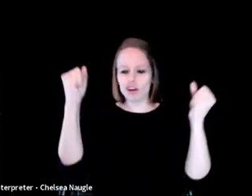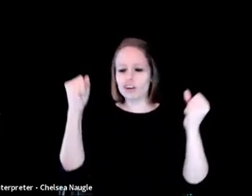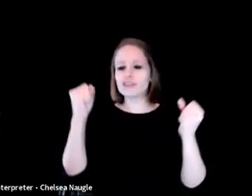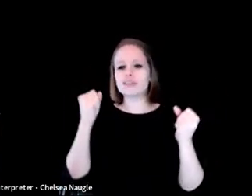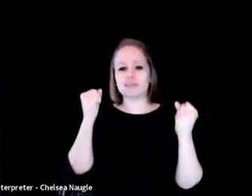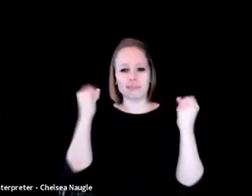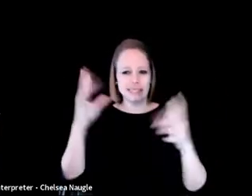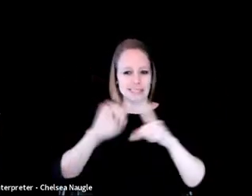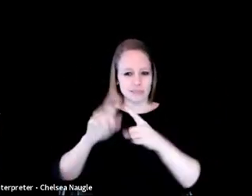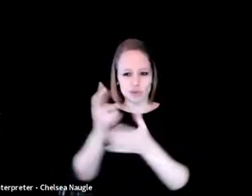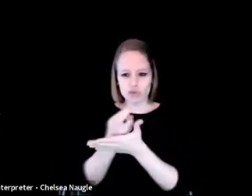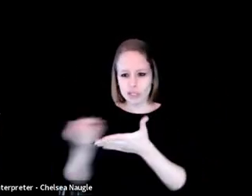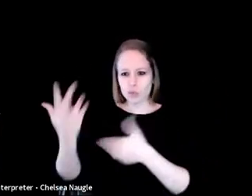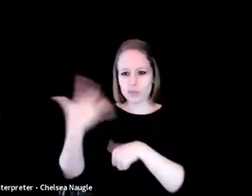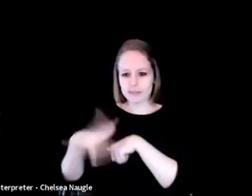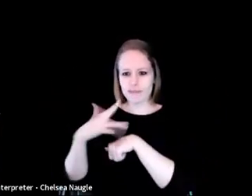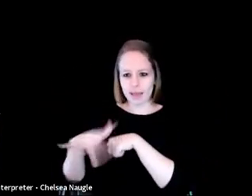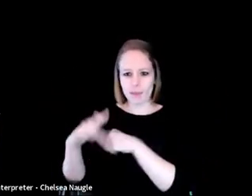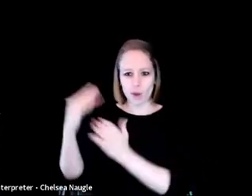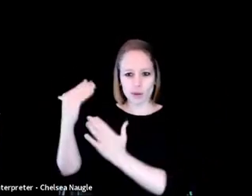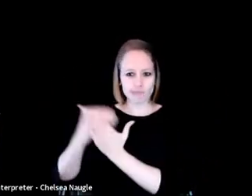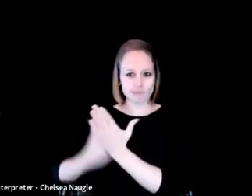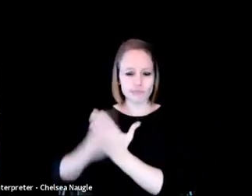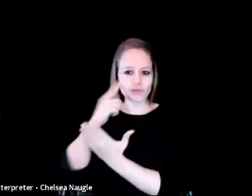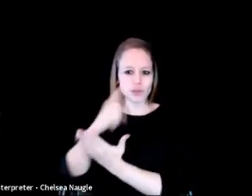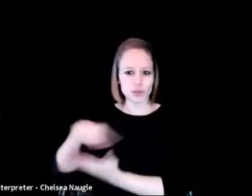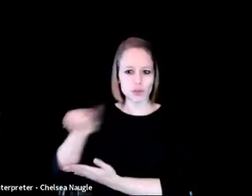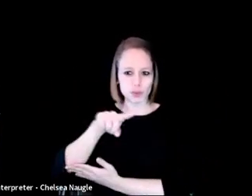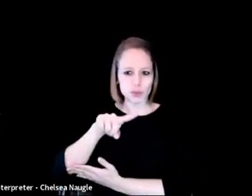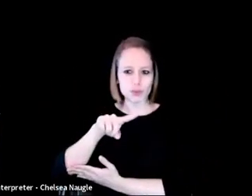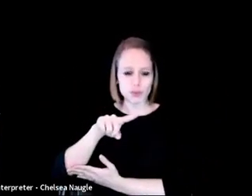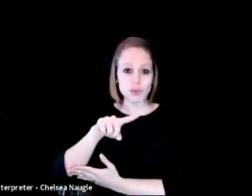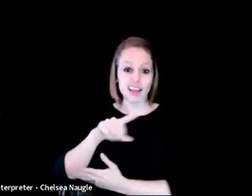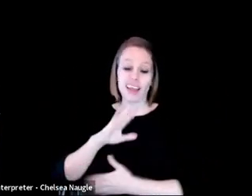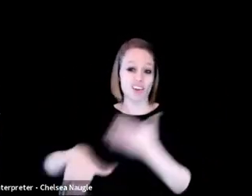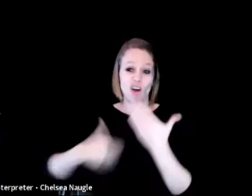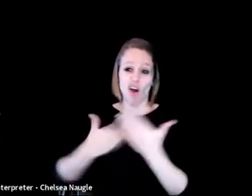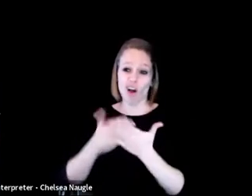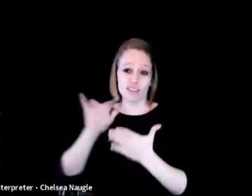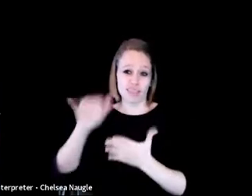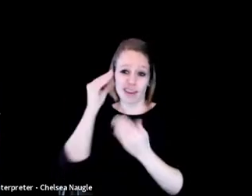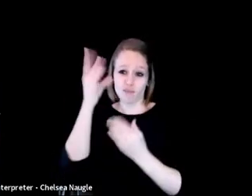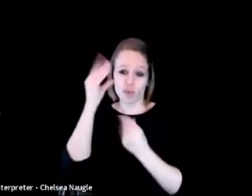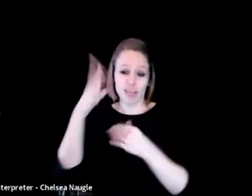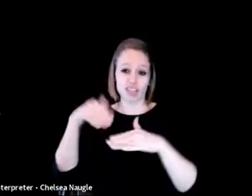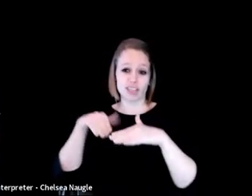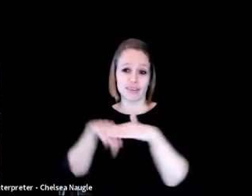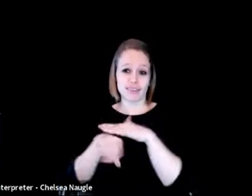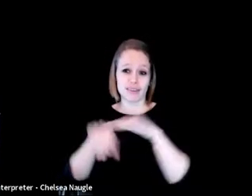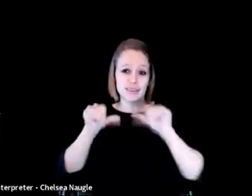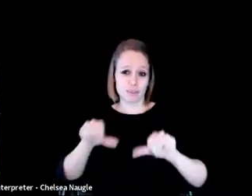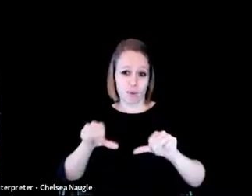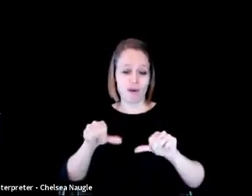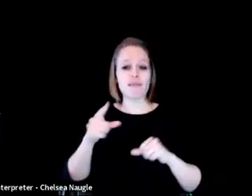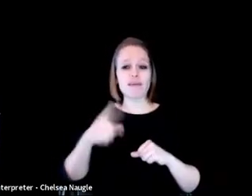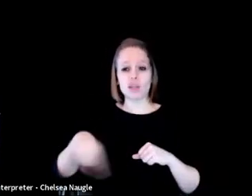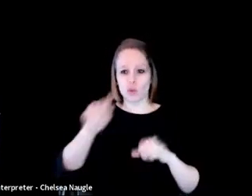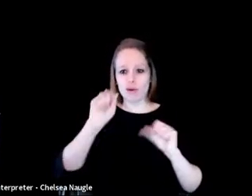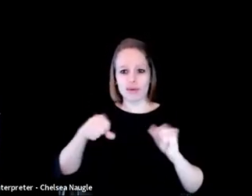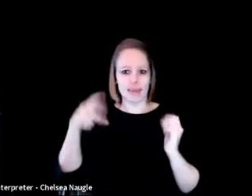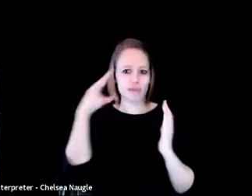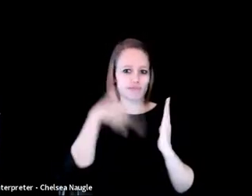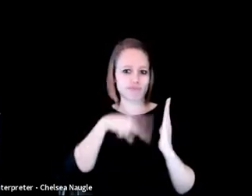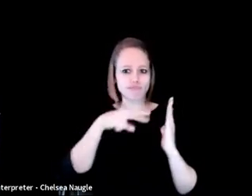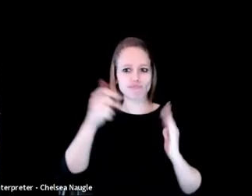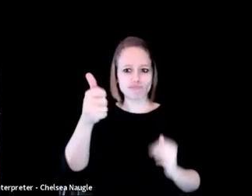And they're all accessible, and they would all be great to review if you're interested. So